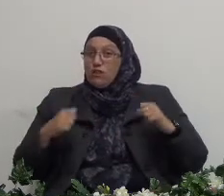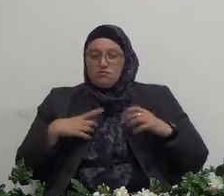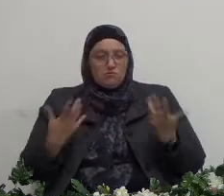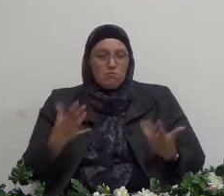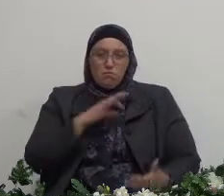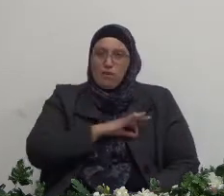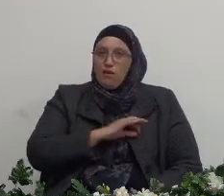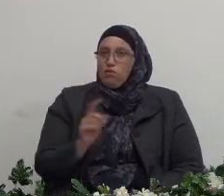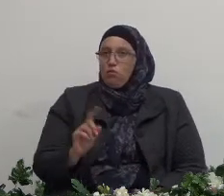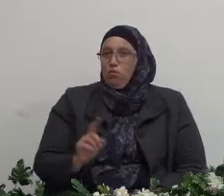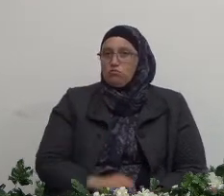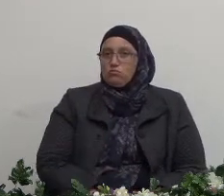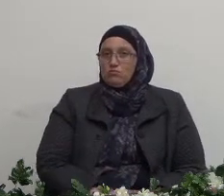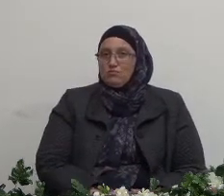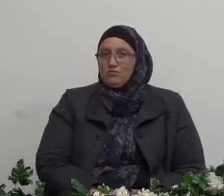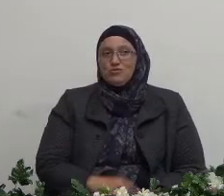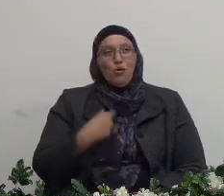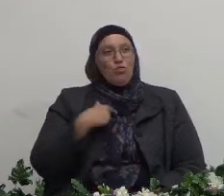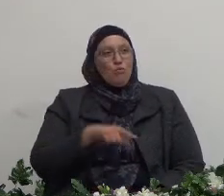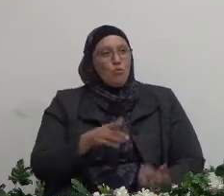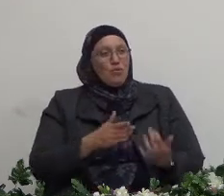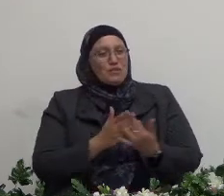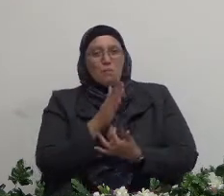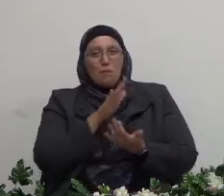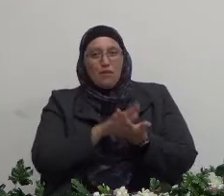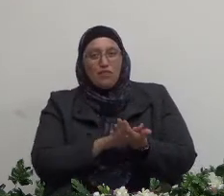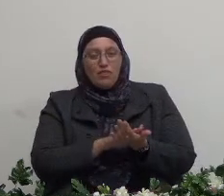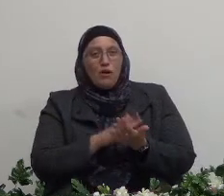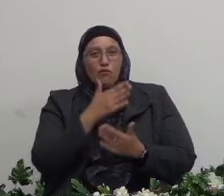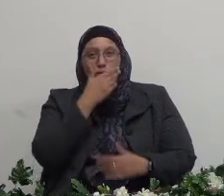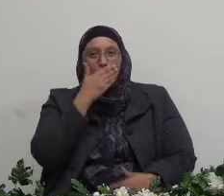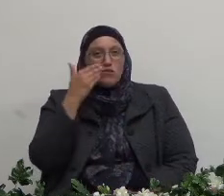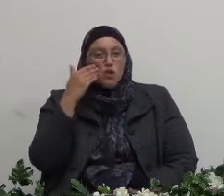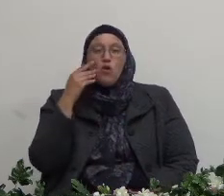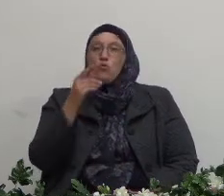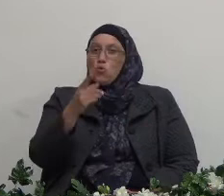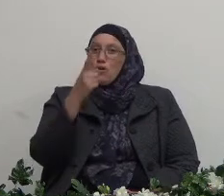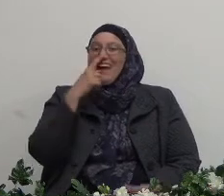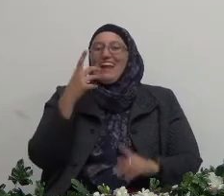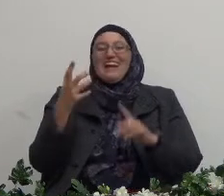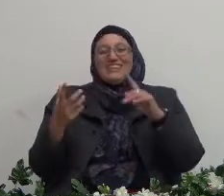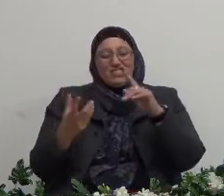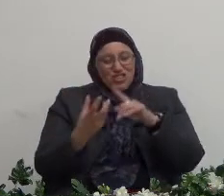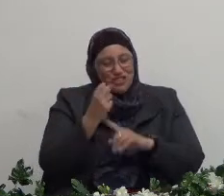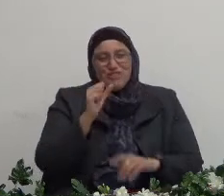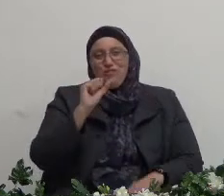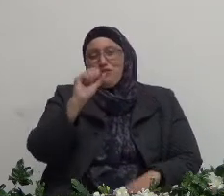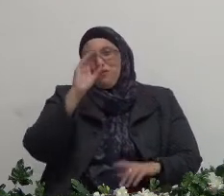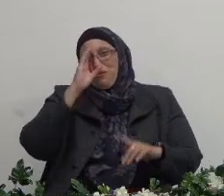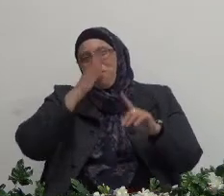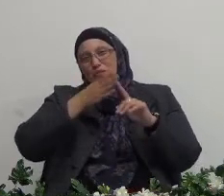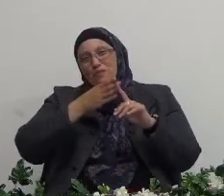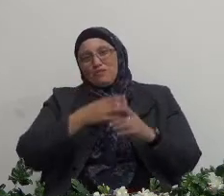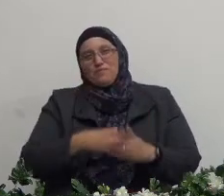achieve my goals. And in this month specifically, take a look, a good example are the